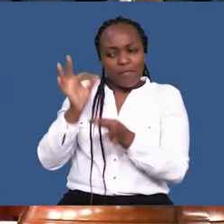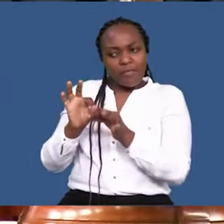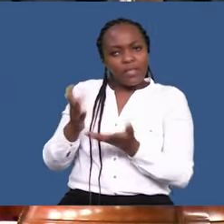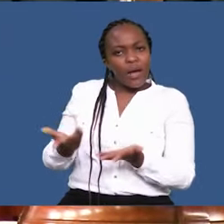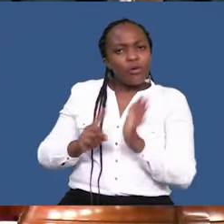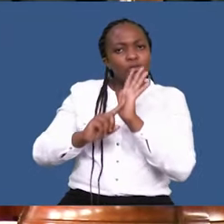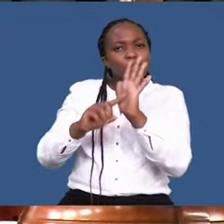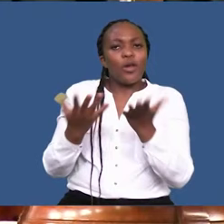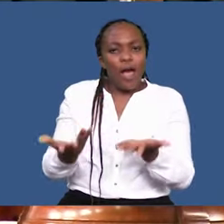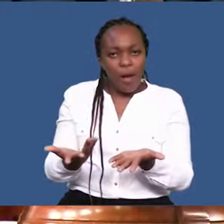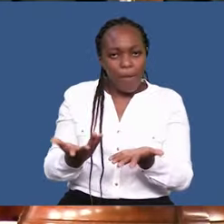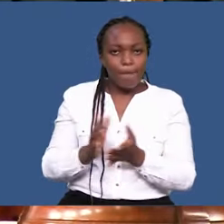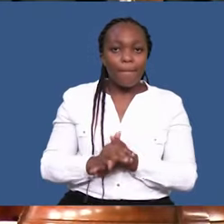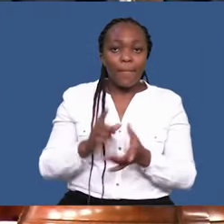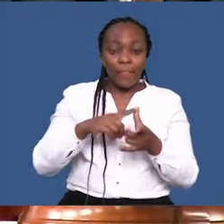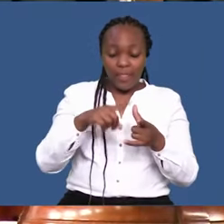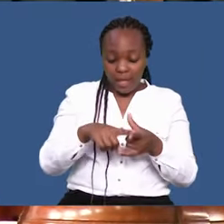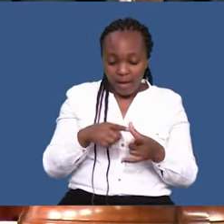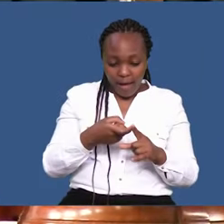he transitions into